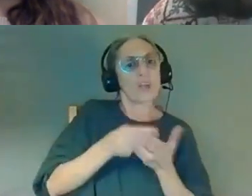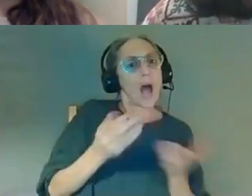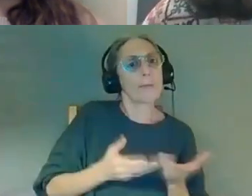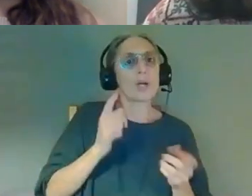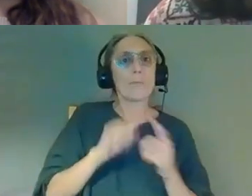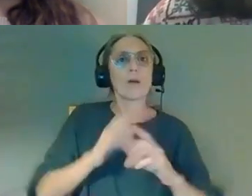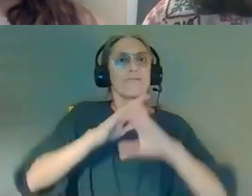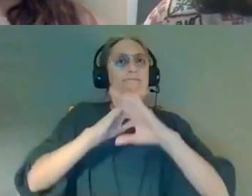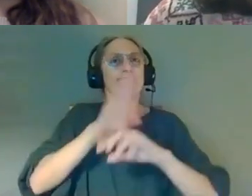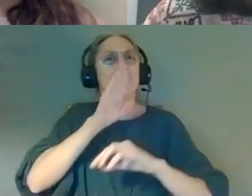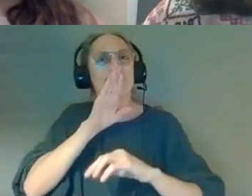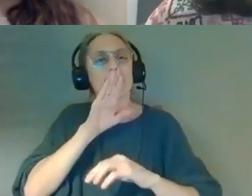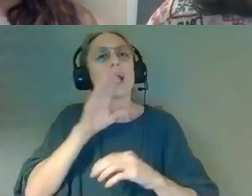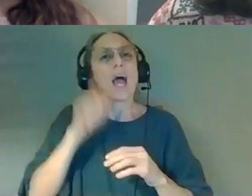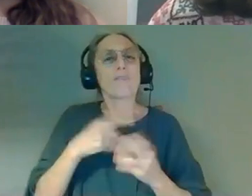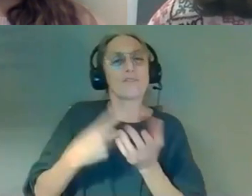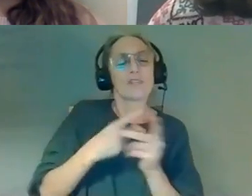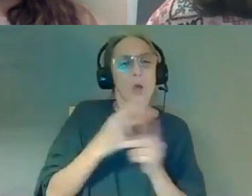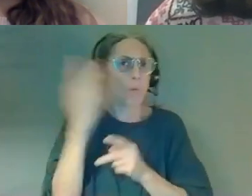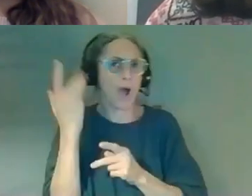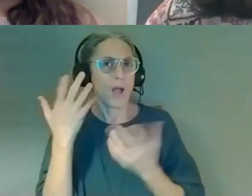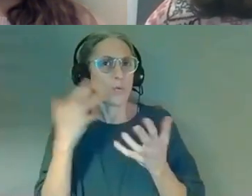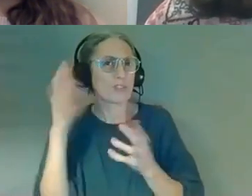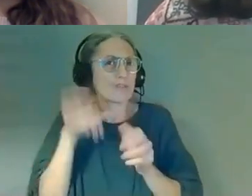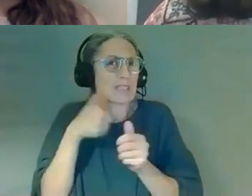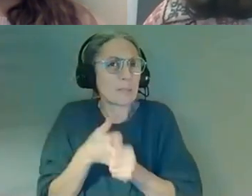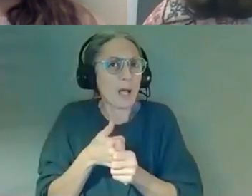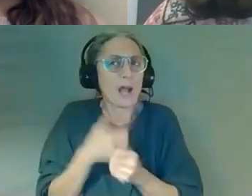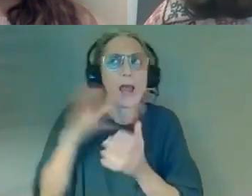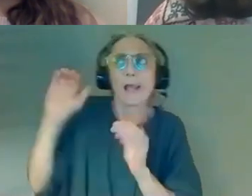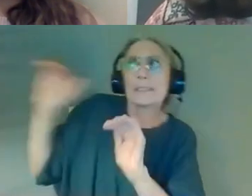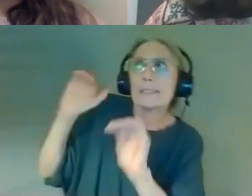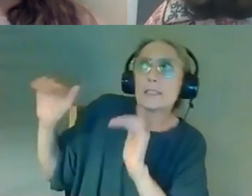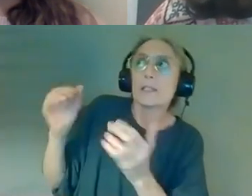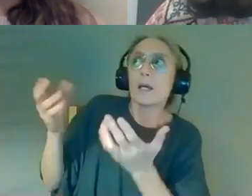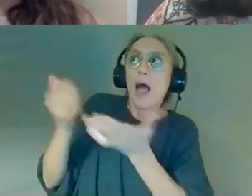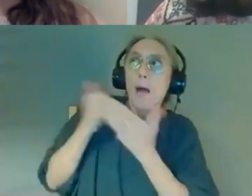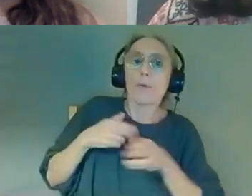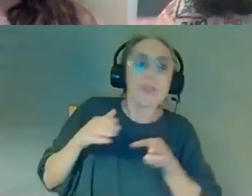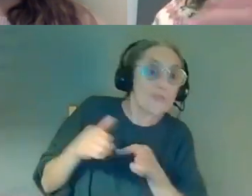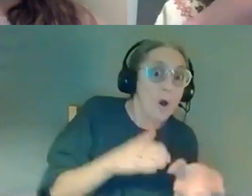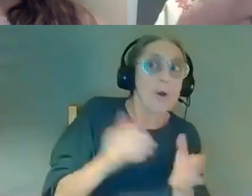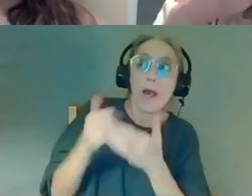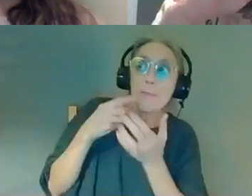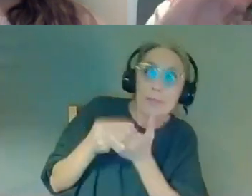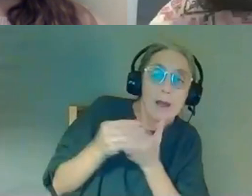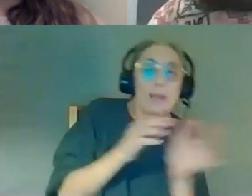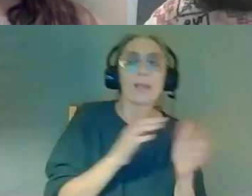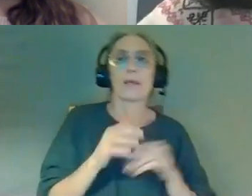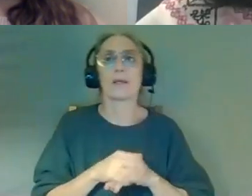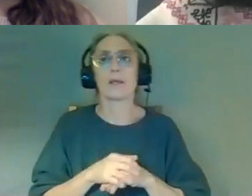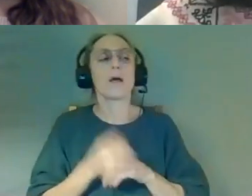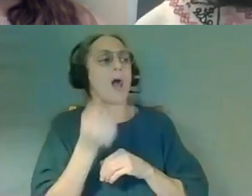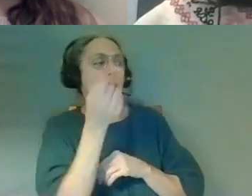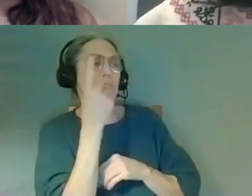not known. Yeah, I don't think it's the Go ahead. I'm sorry, Senator Hunter. I just wanted to say thank you so much for staying a